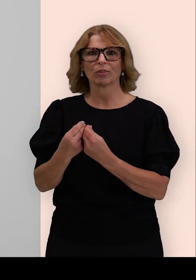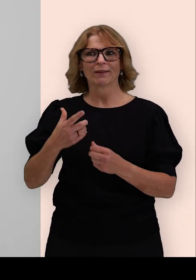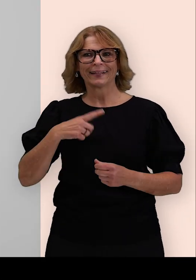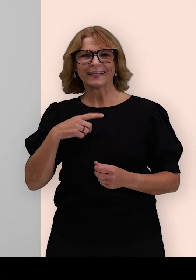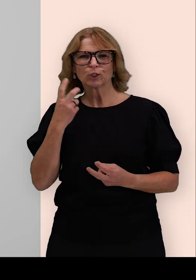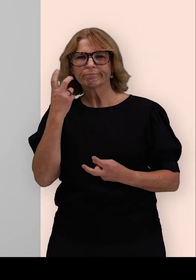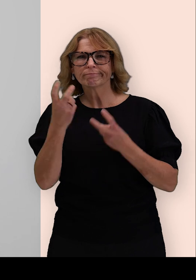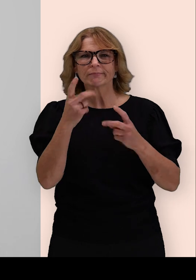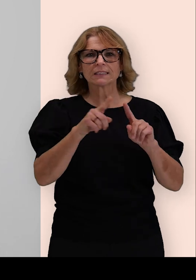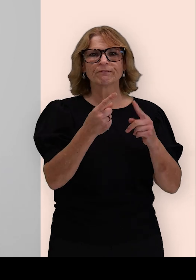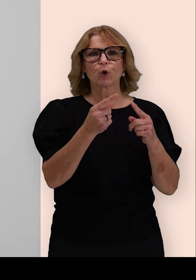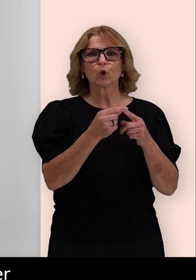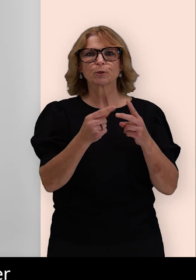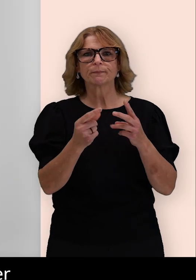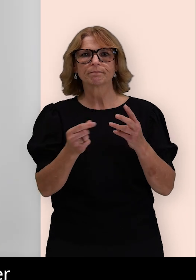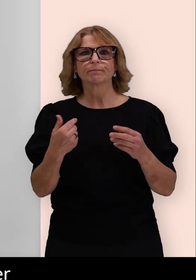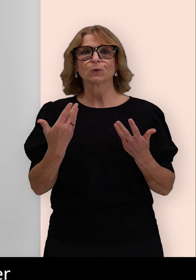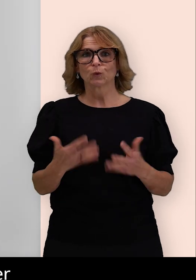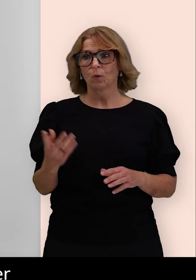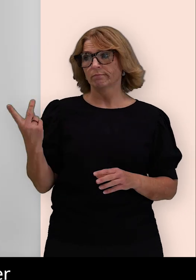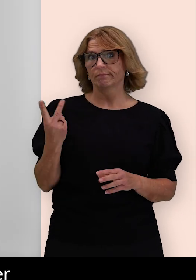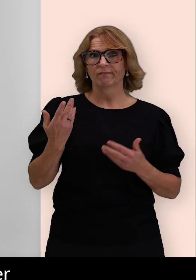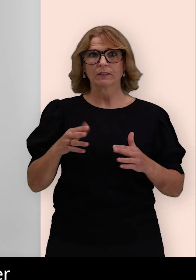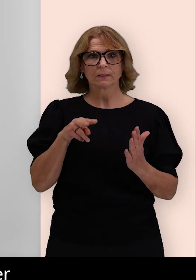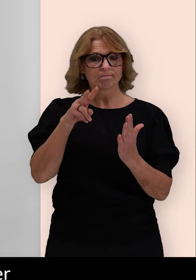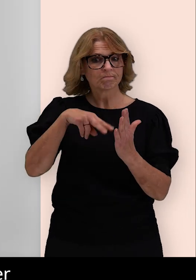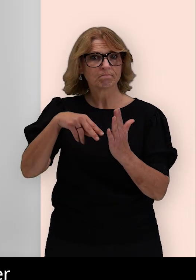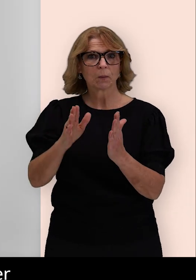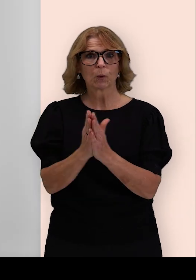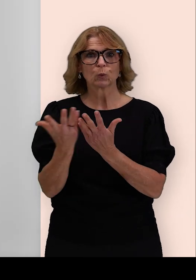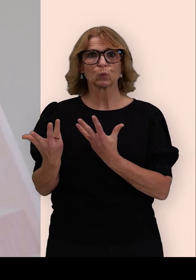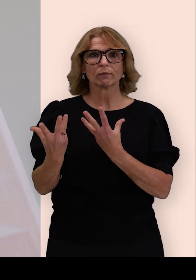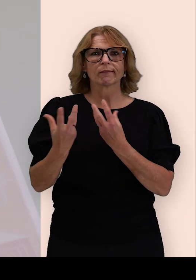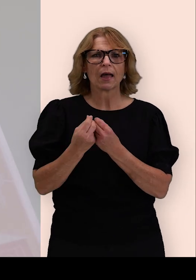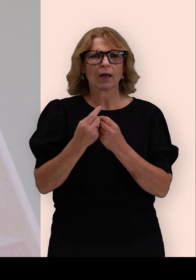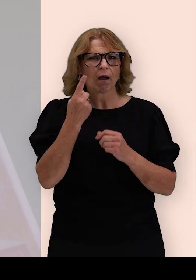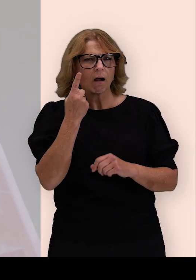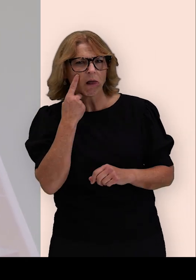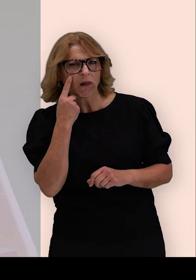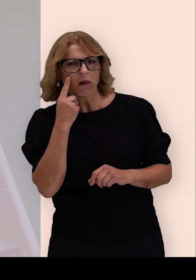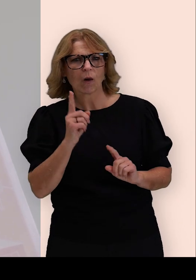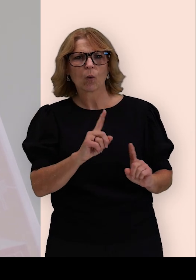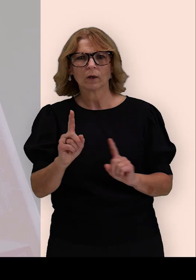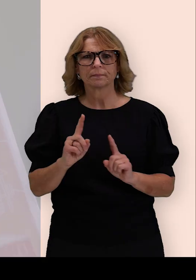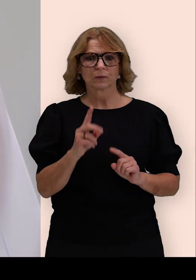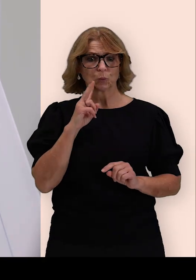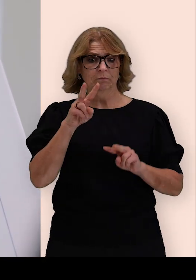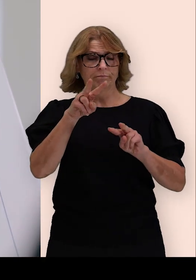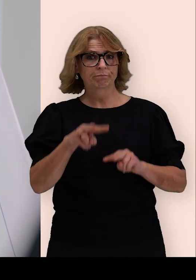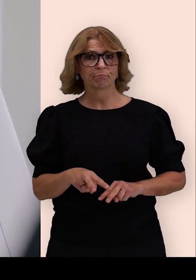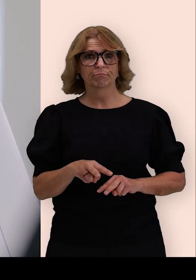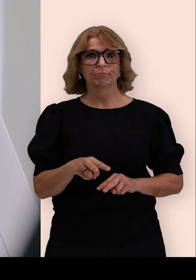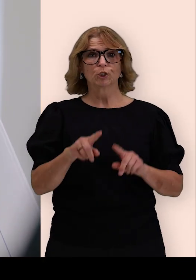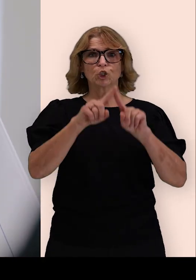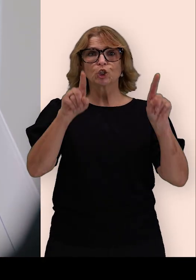so they need to look at other options. We went through the workbook together and we looked at some of those worksheets. We looked at